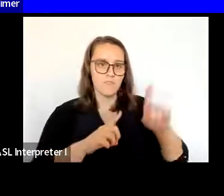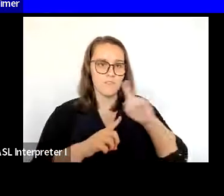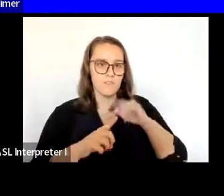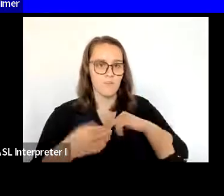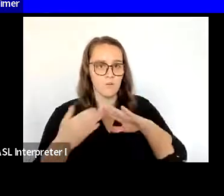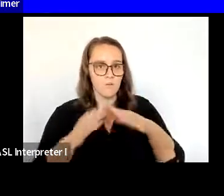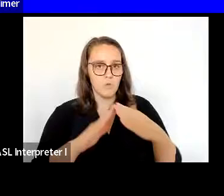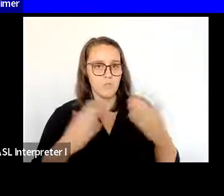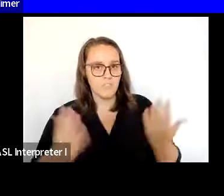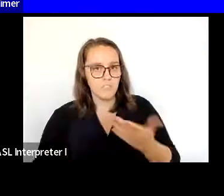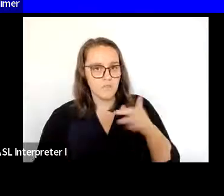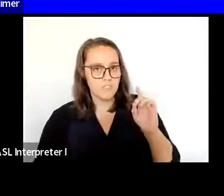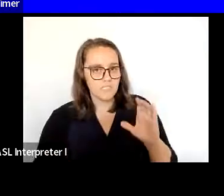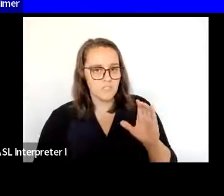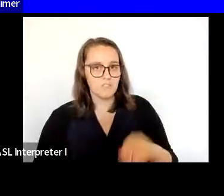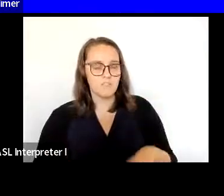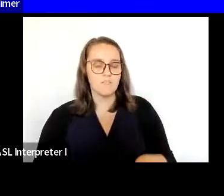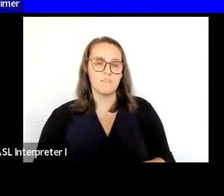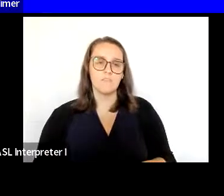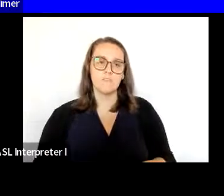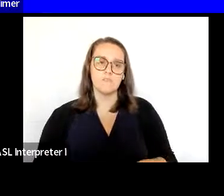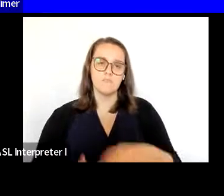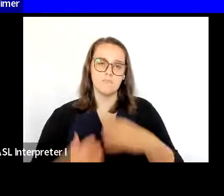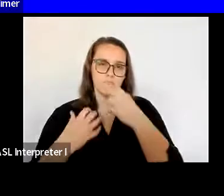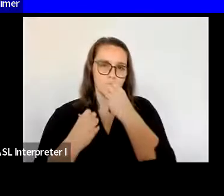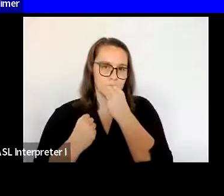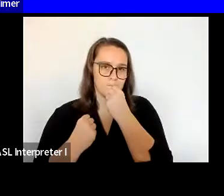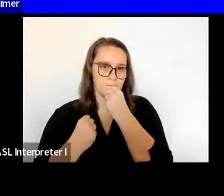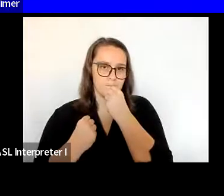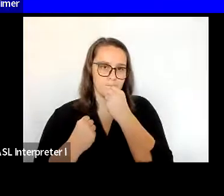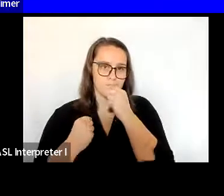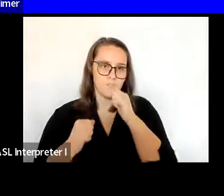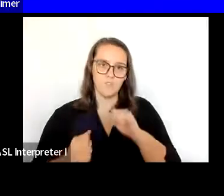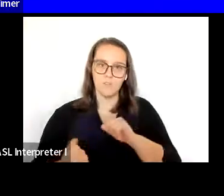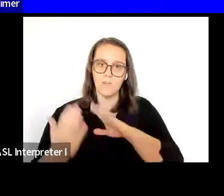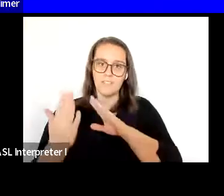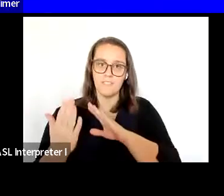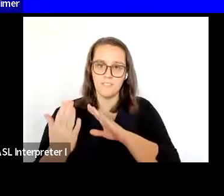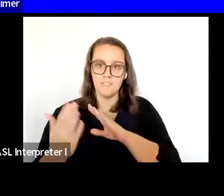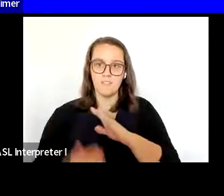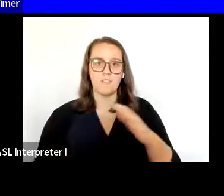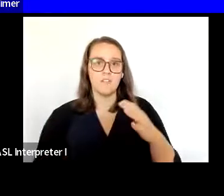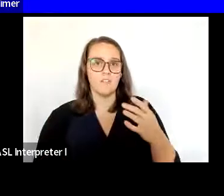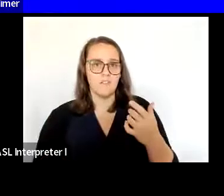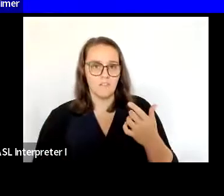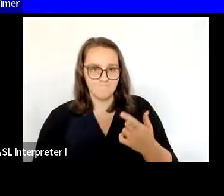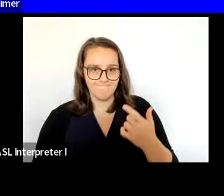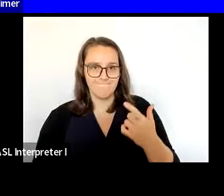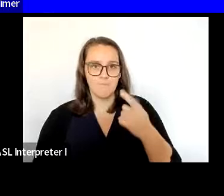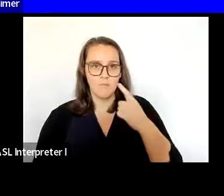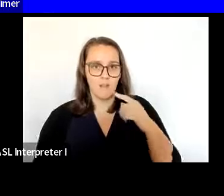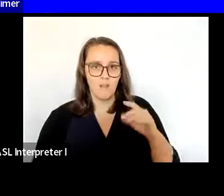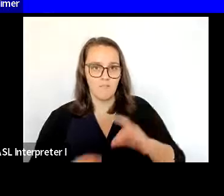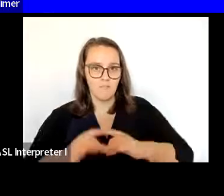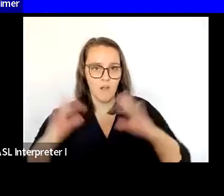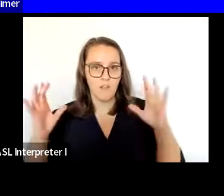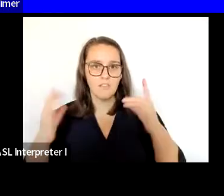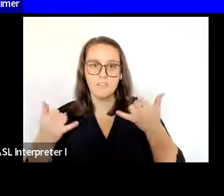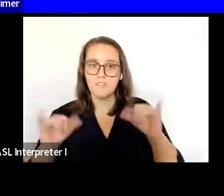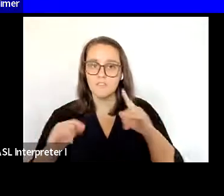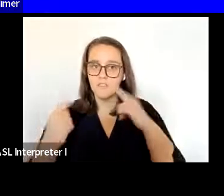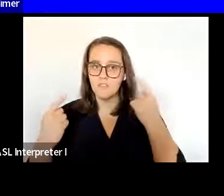Columbia. He cared deeply about addressing the gun violence that continues to occur in our